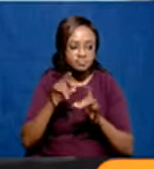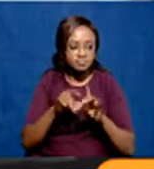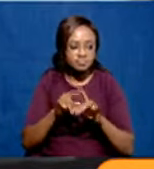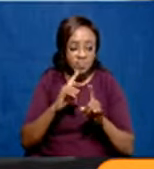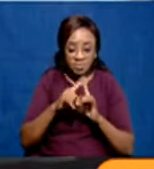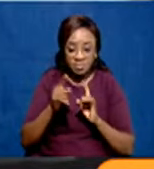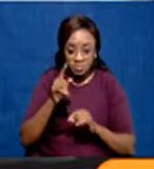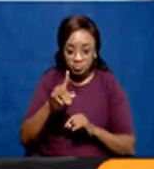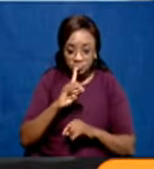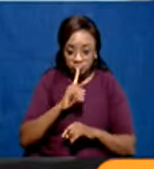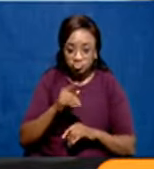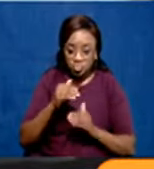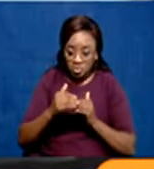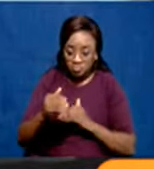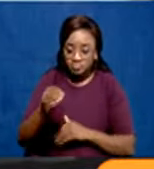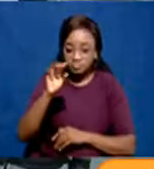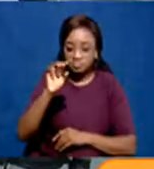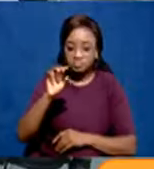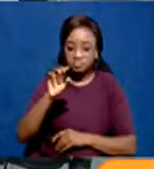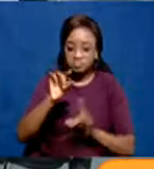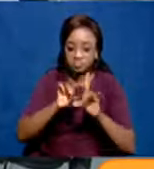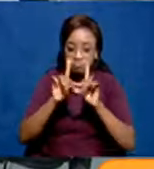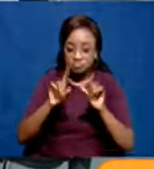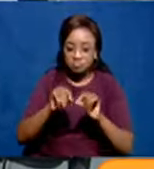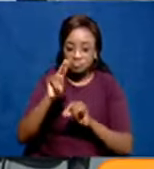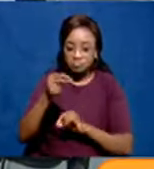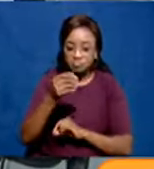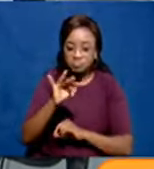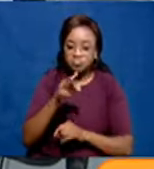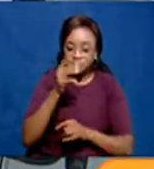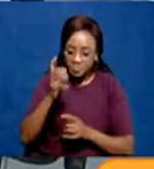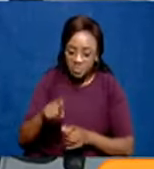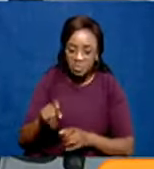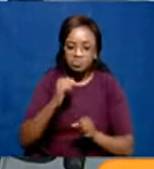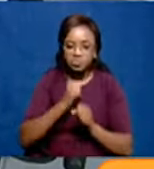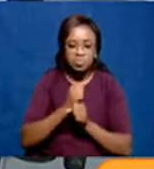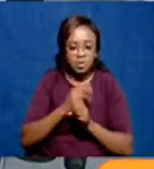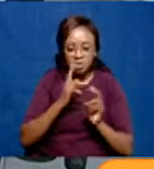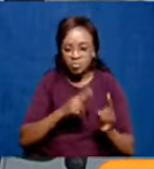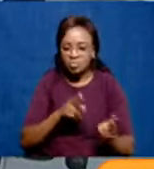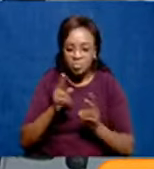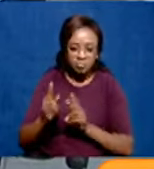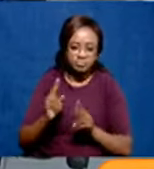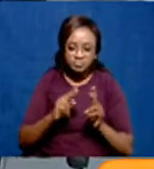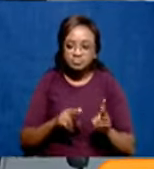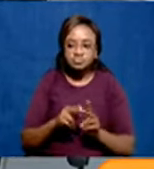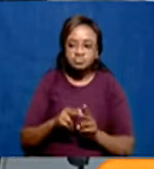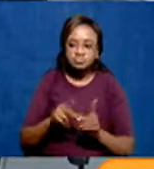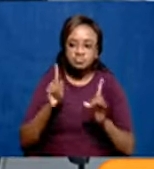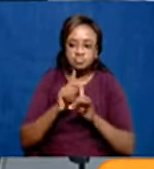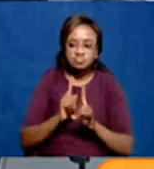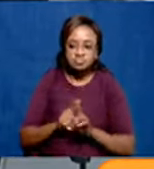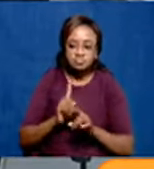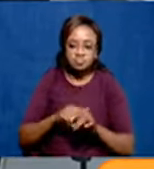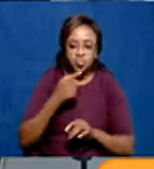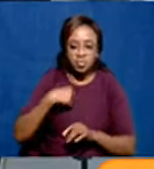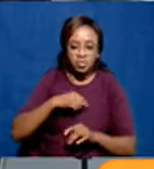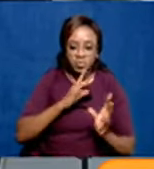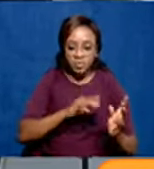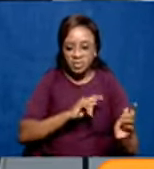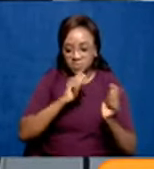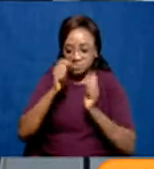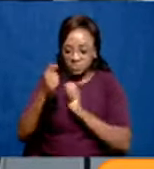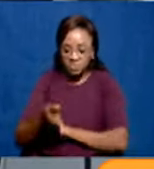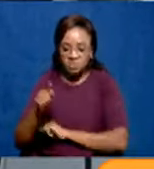can you guarantee Kenyans that their NHIF card should work as usual? Yes, it will work as usual. And when there's a time when we have moved on to the new cards